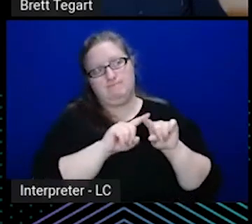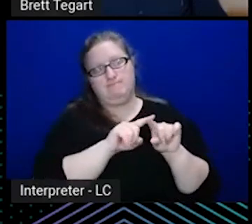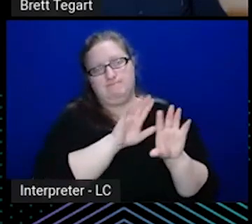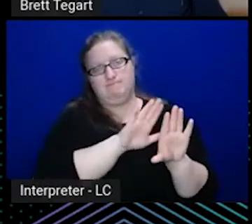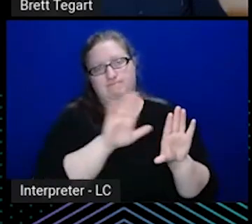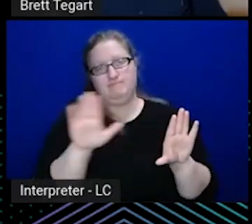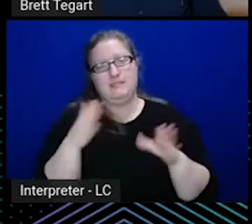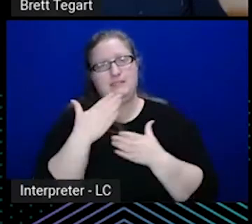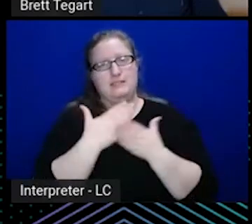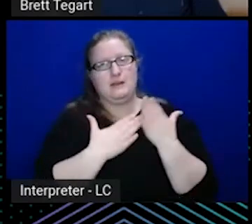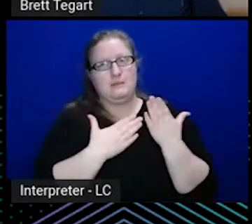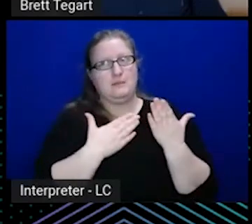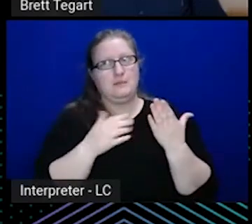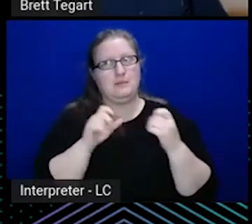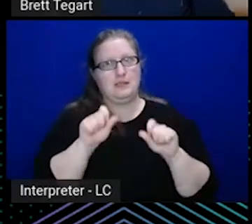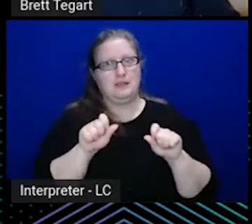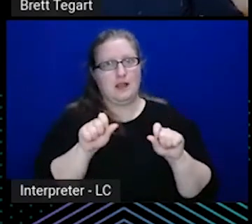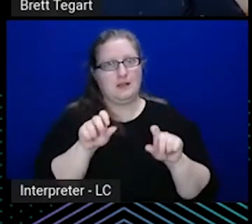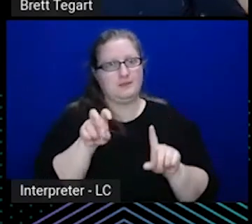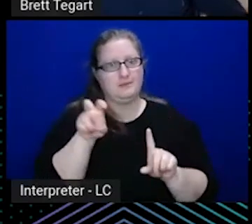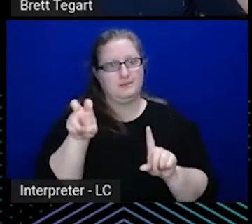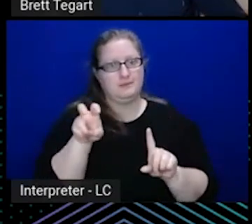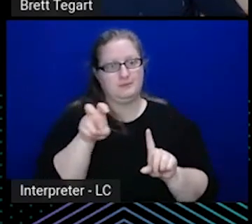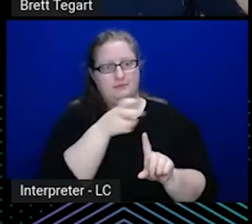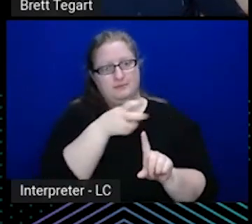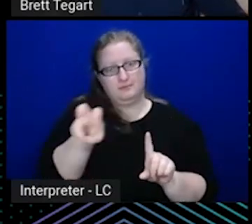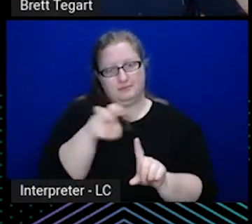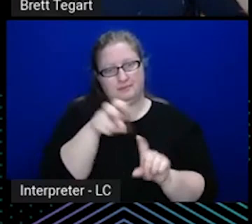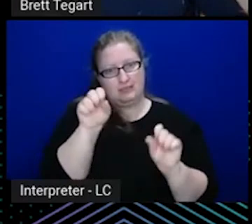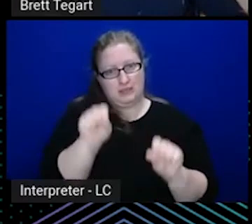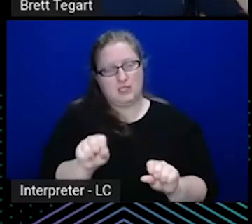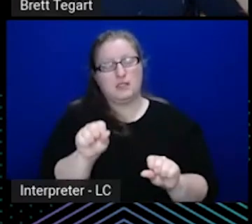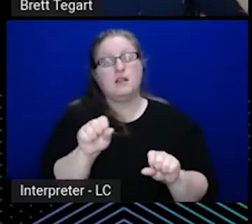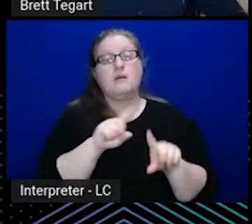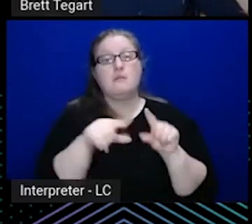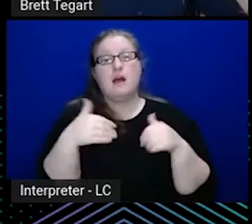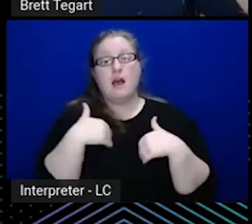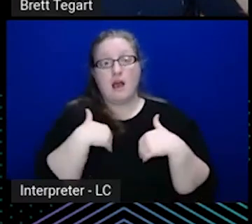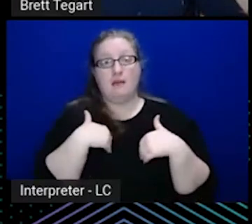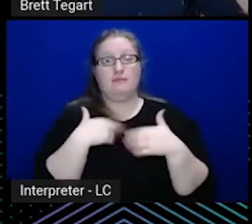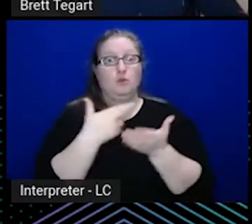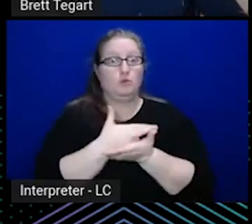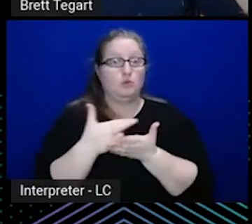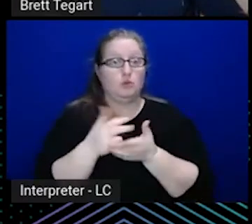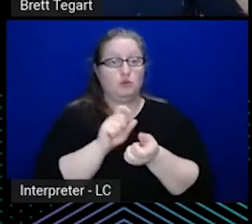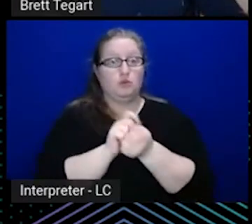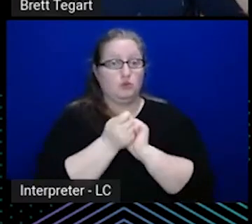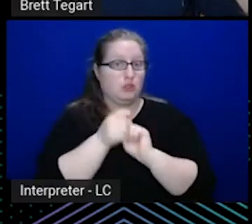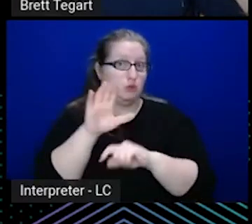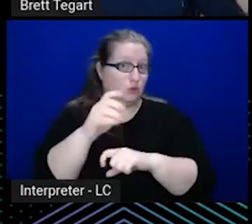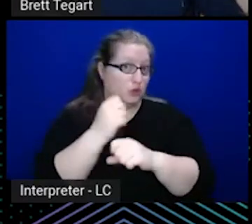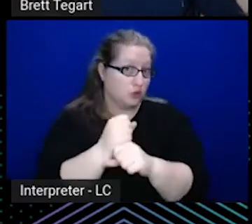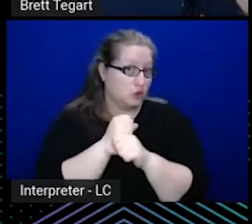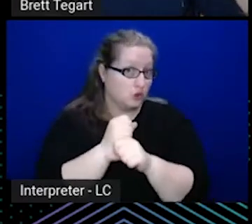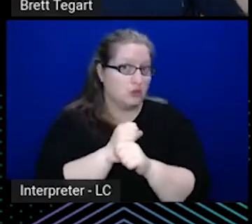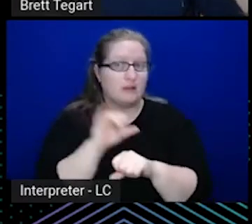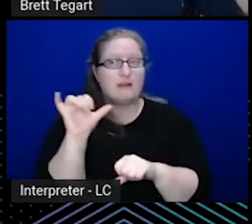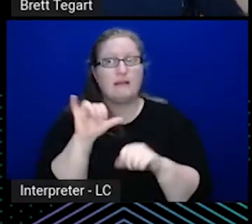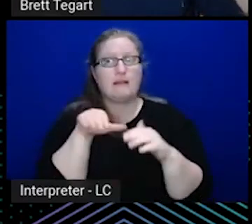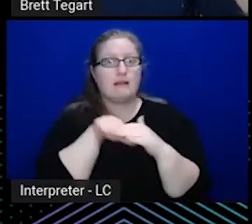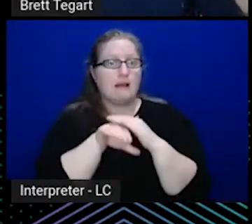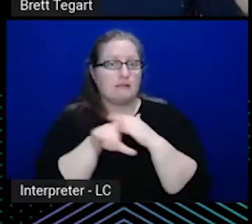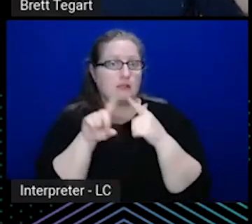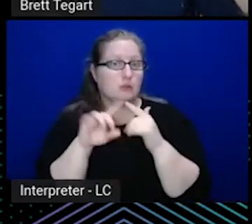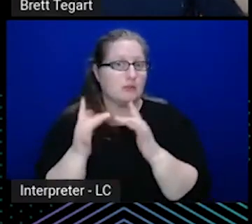might move from here to there. But generally, if you have a resource that changes your security perimeter, like access to the internet